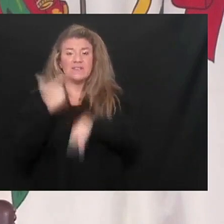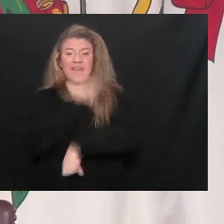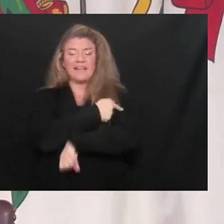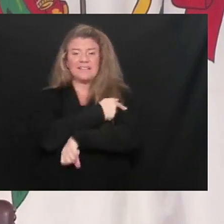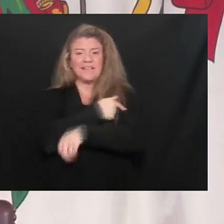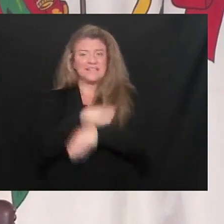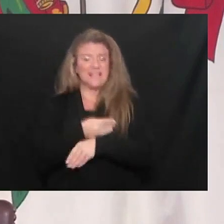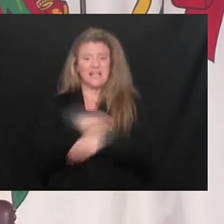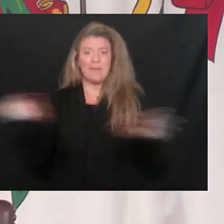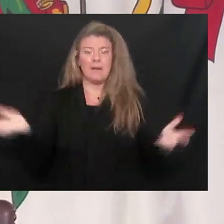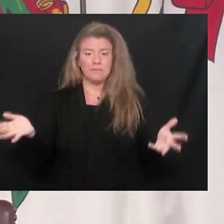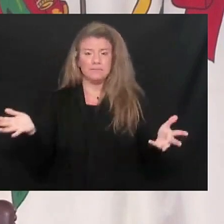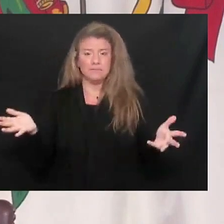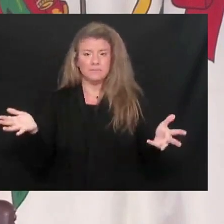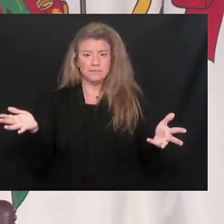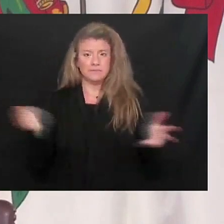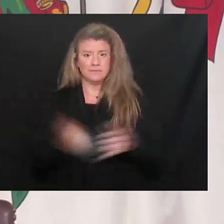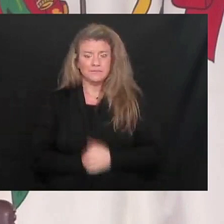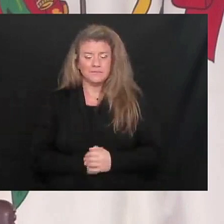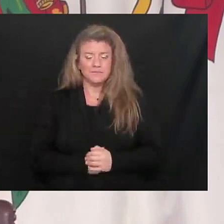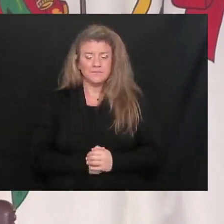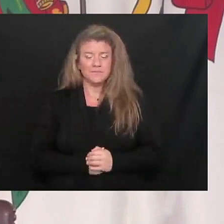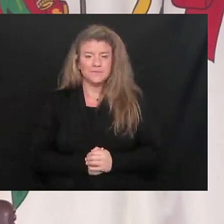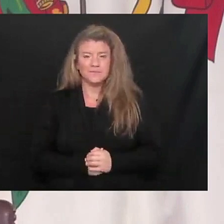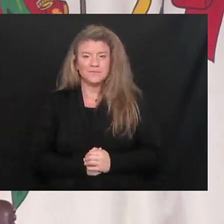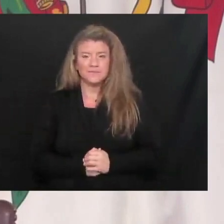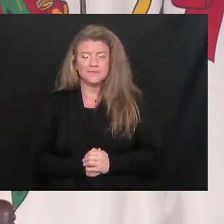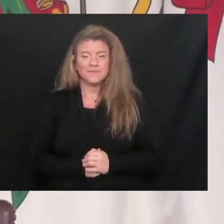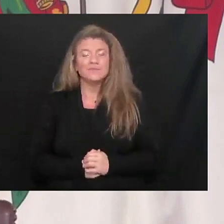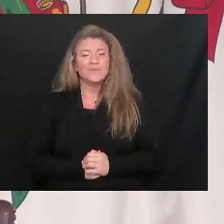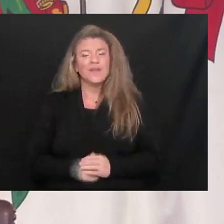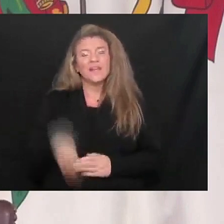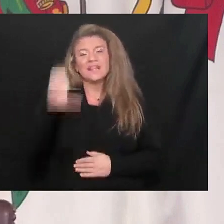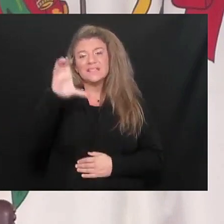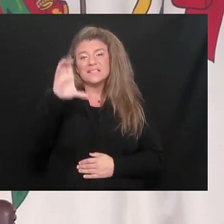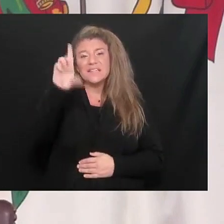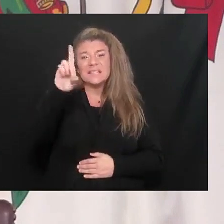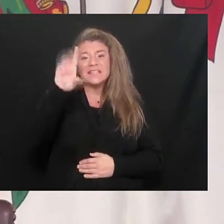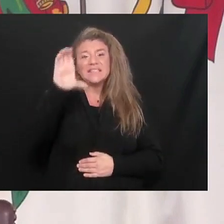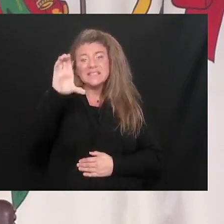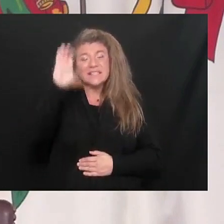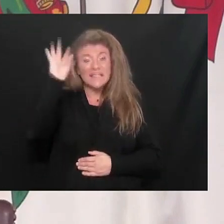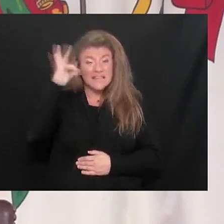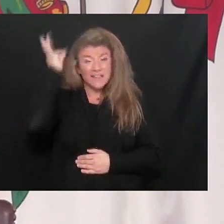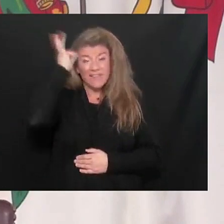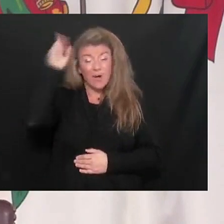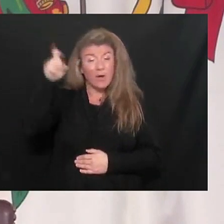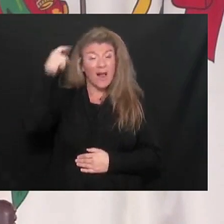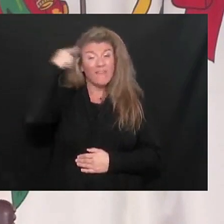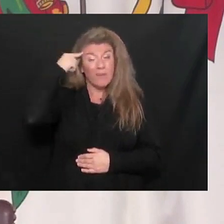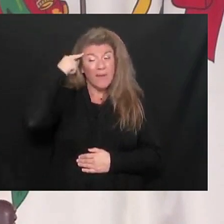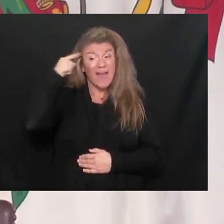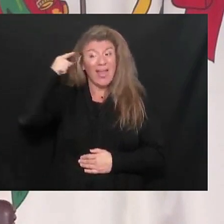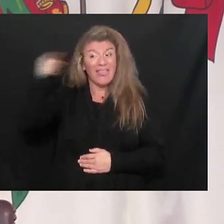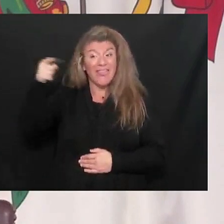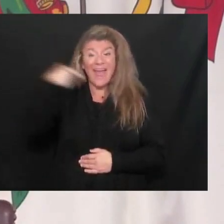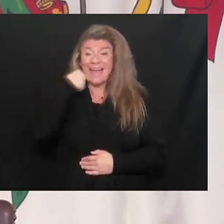not? Now, the CDC and the federal government says we need to